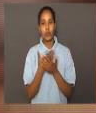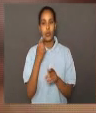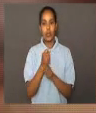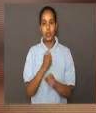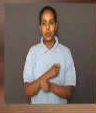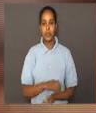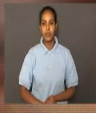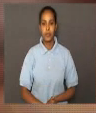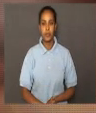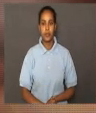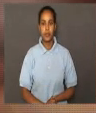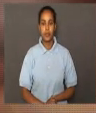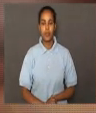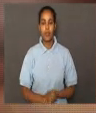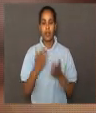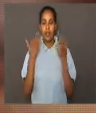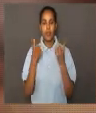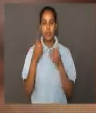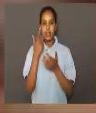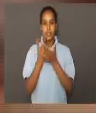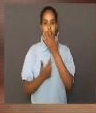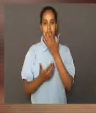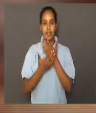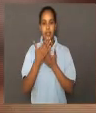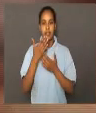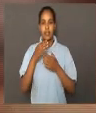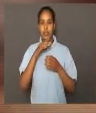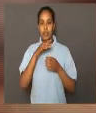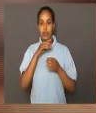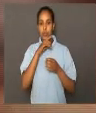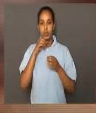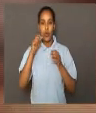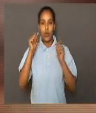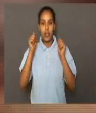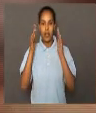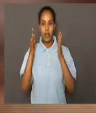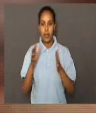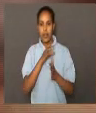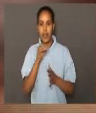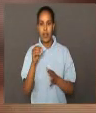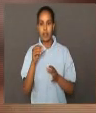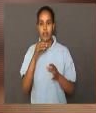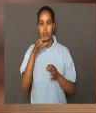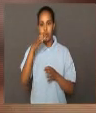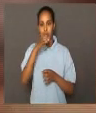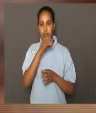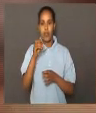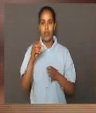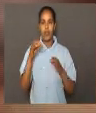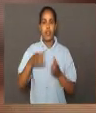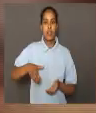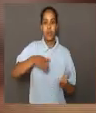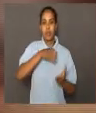everyone. Let us discuss solubility and solutions of liquids